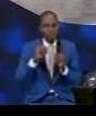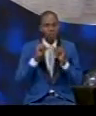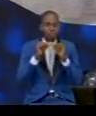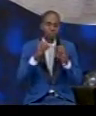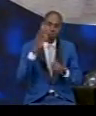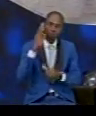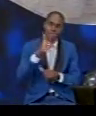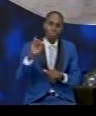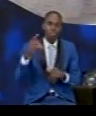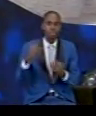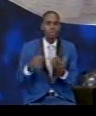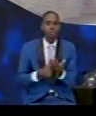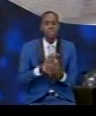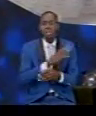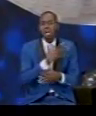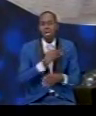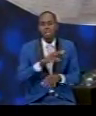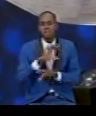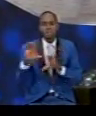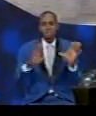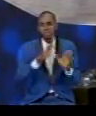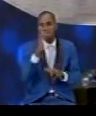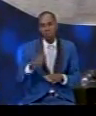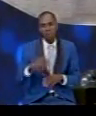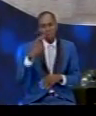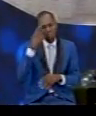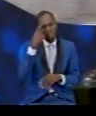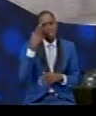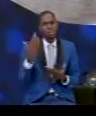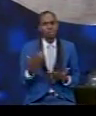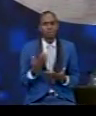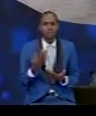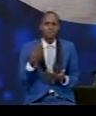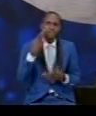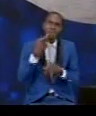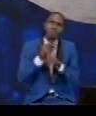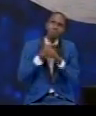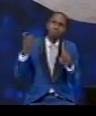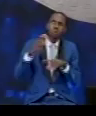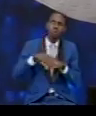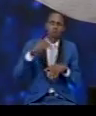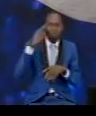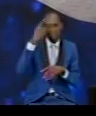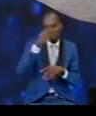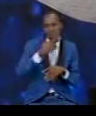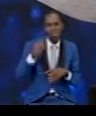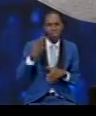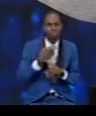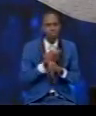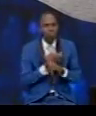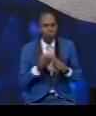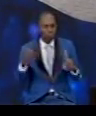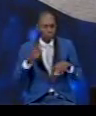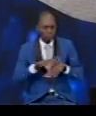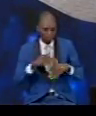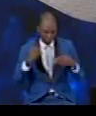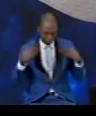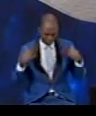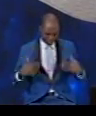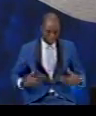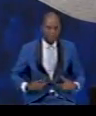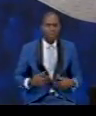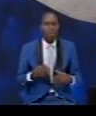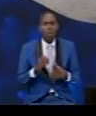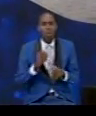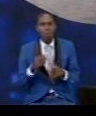the gospel and he didn't mind that there were six cars on the face of six cars in different parts of the body